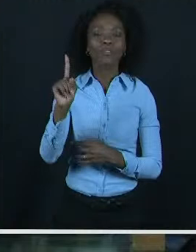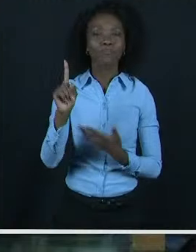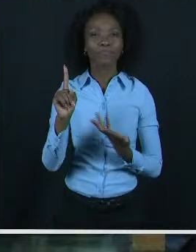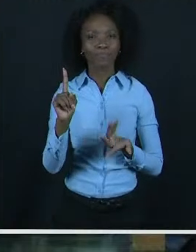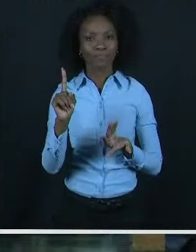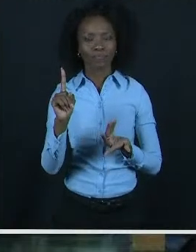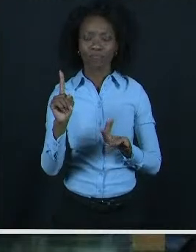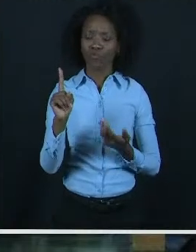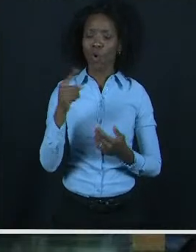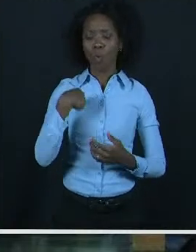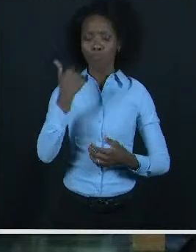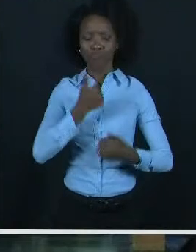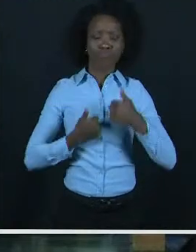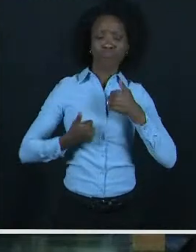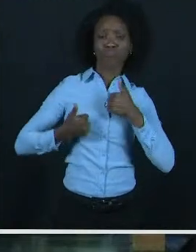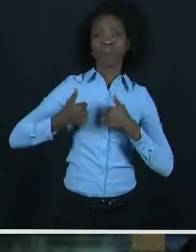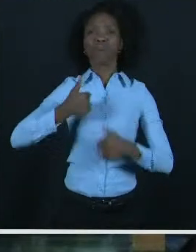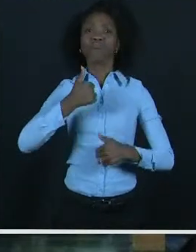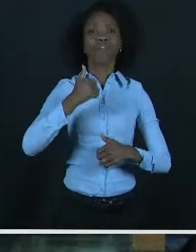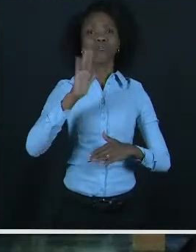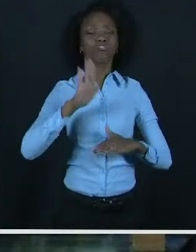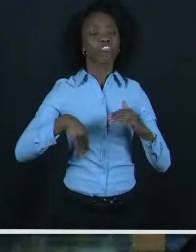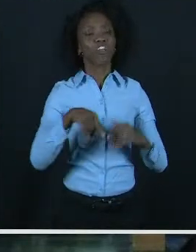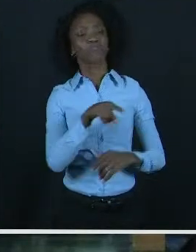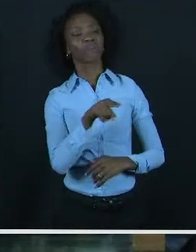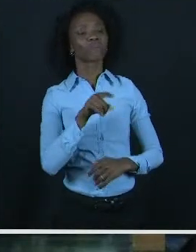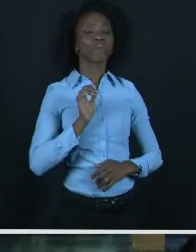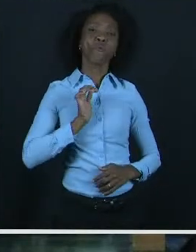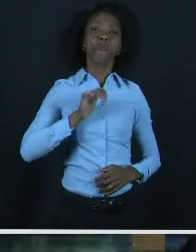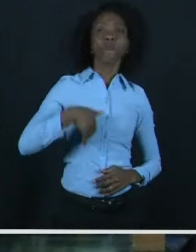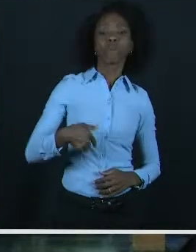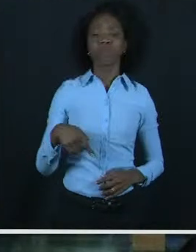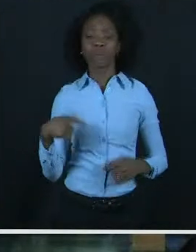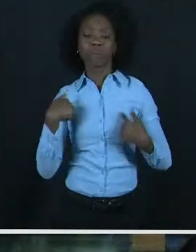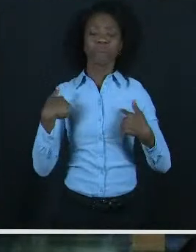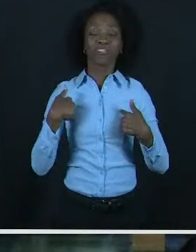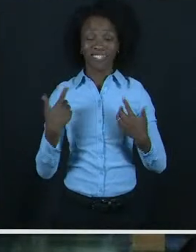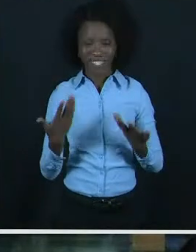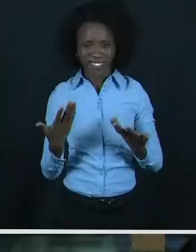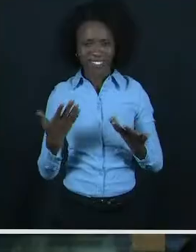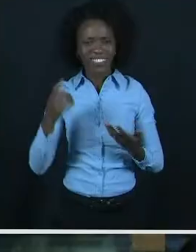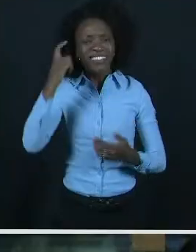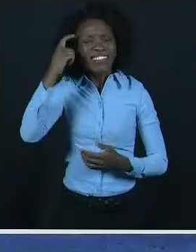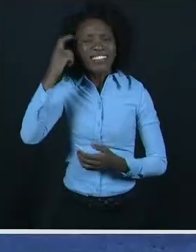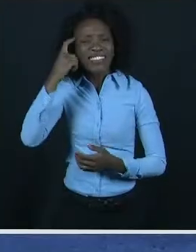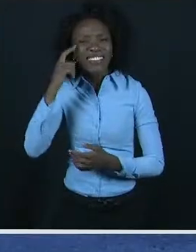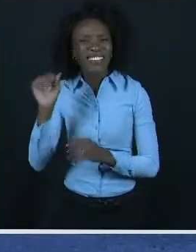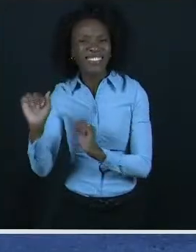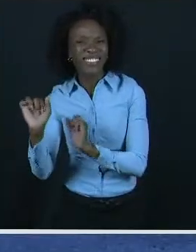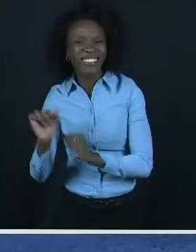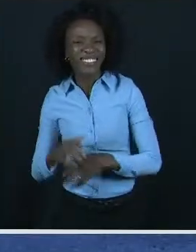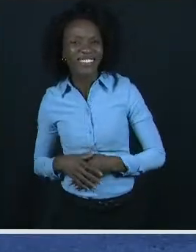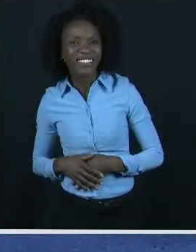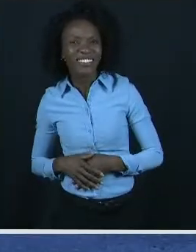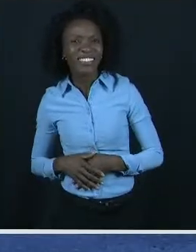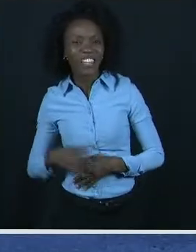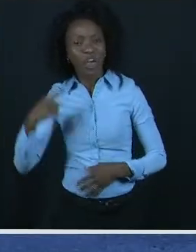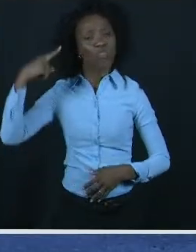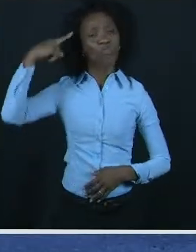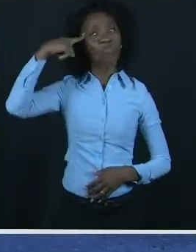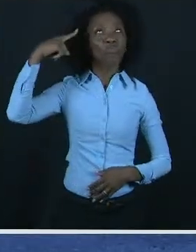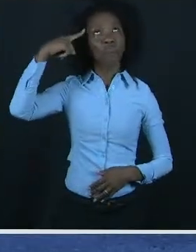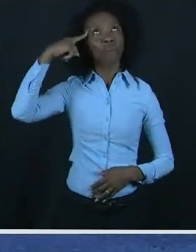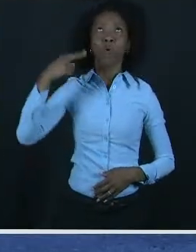sense that they are superior to the women of our country, who are intoxicated